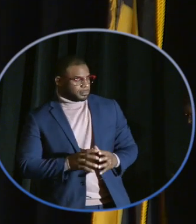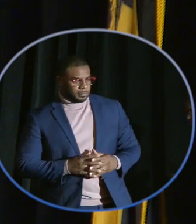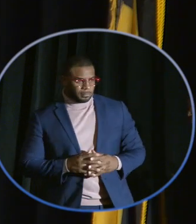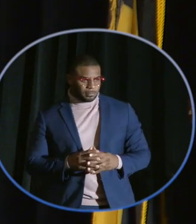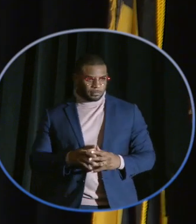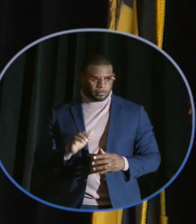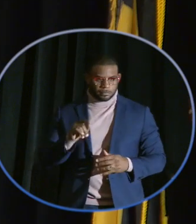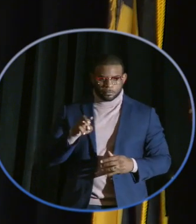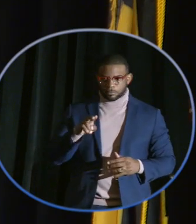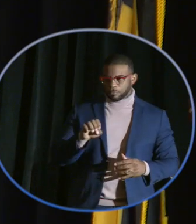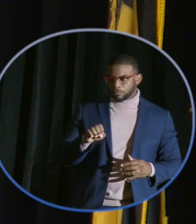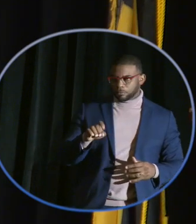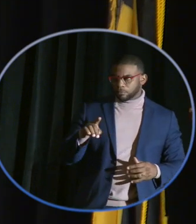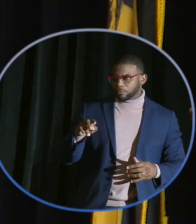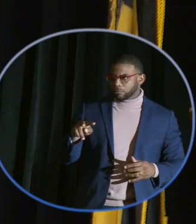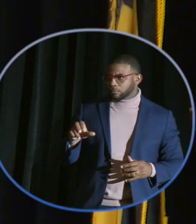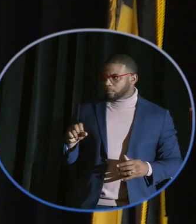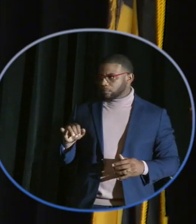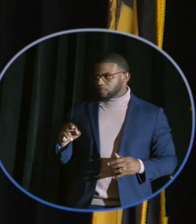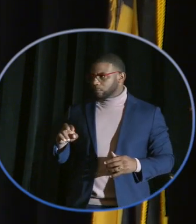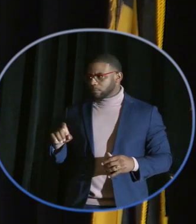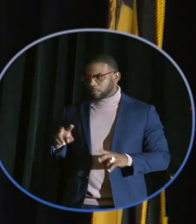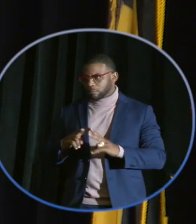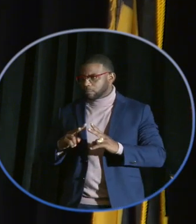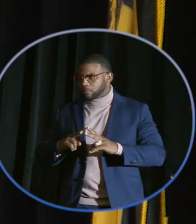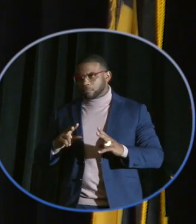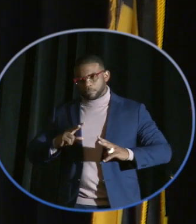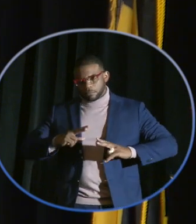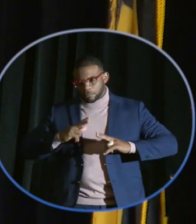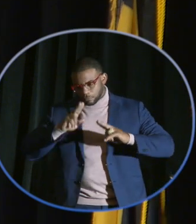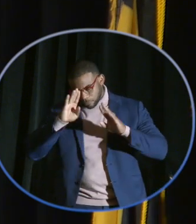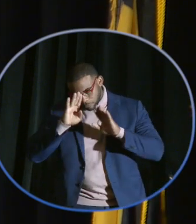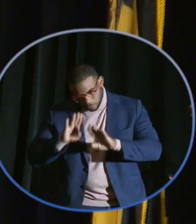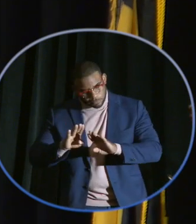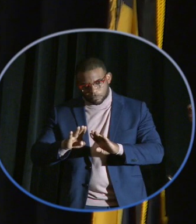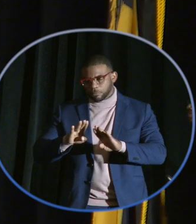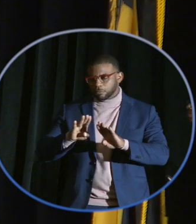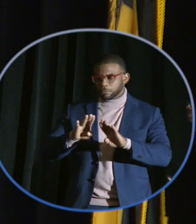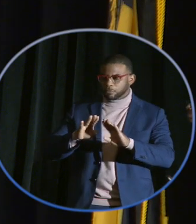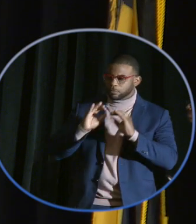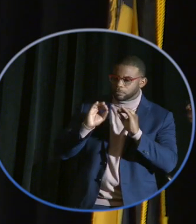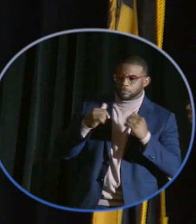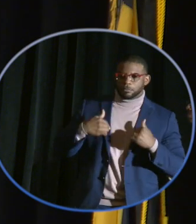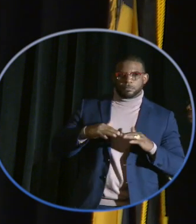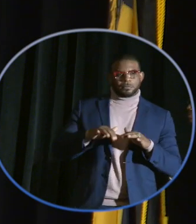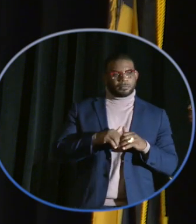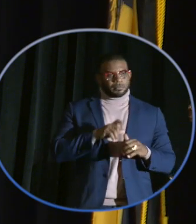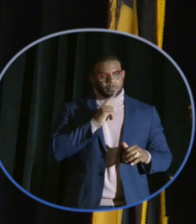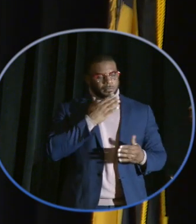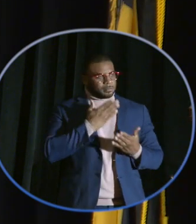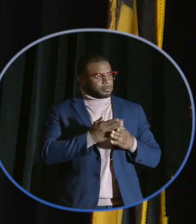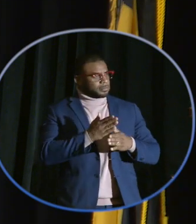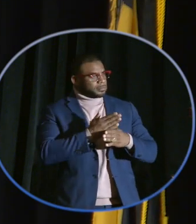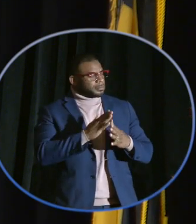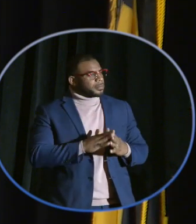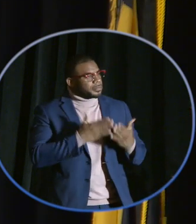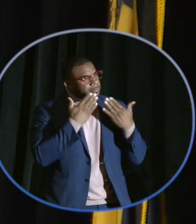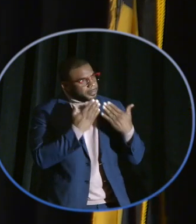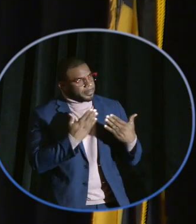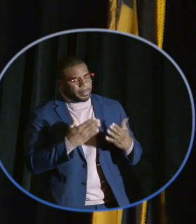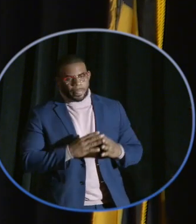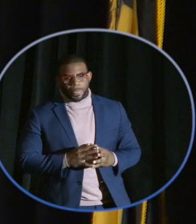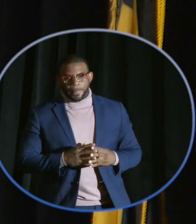Andre Davis. But Rachel very kindly and gently taught me how to be a real partner. And so thank